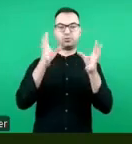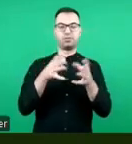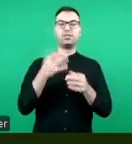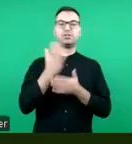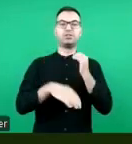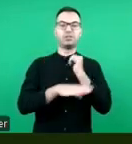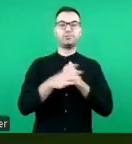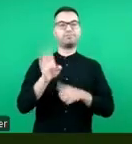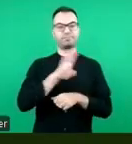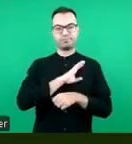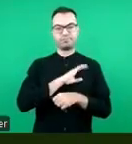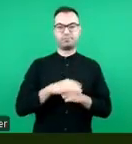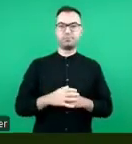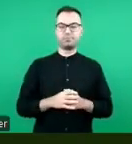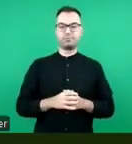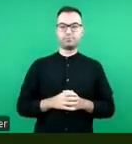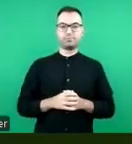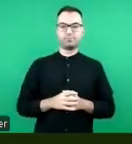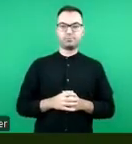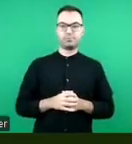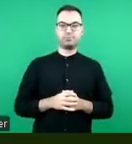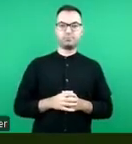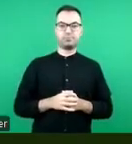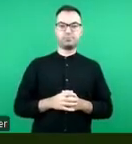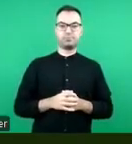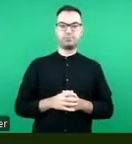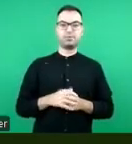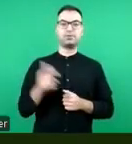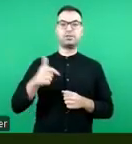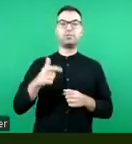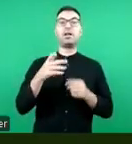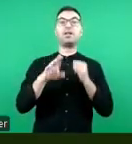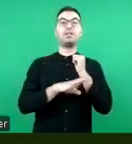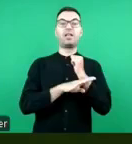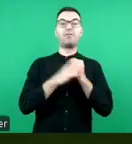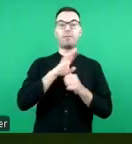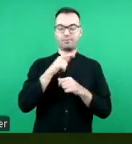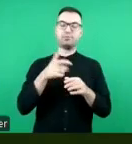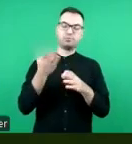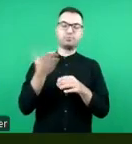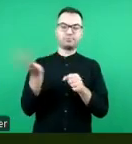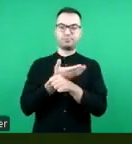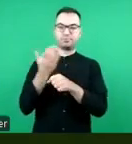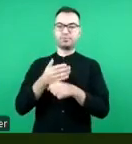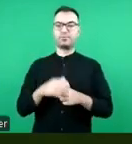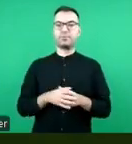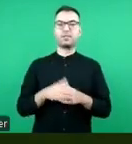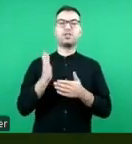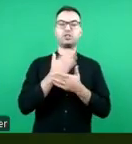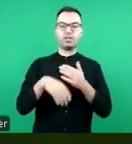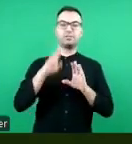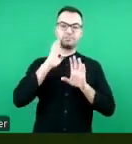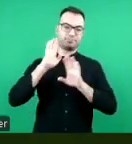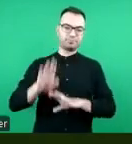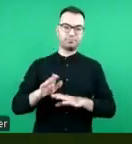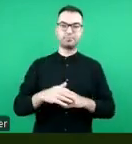and commonly there's some management, removing parts of the dead trees, sometimes keeping parts of the dead trees,